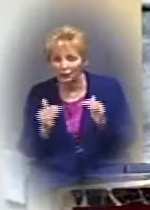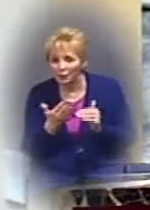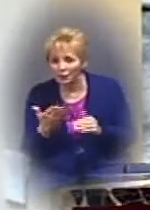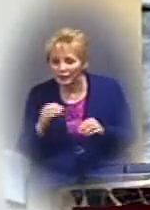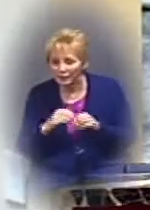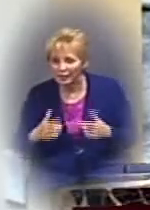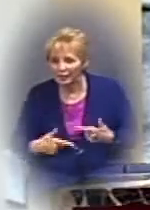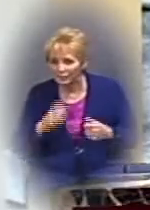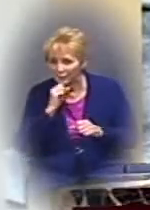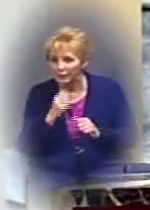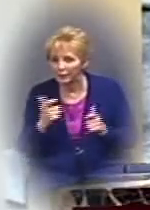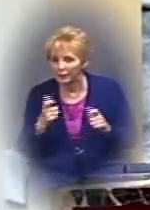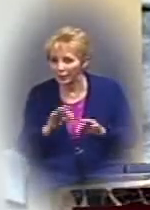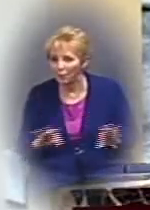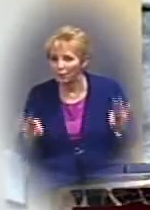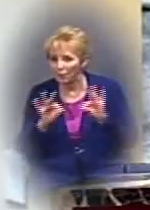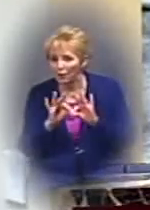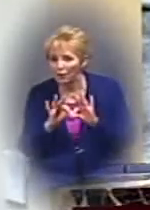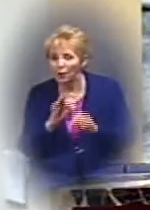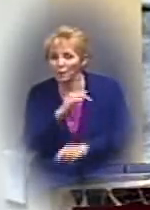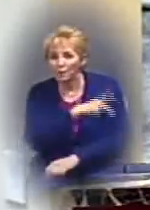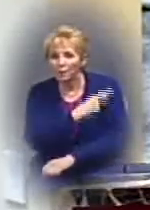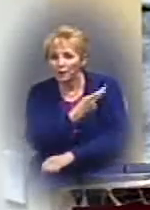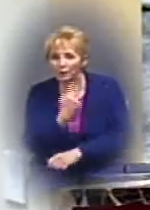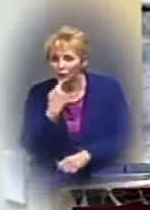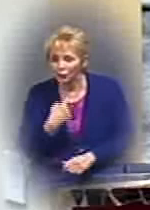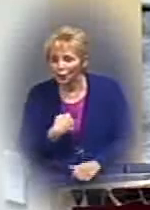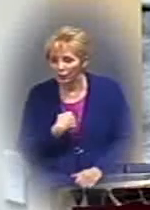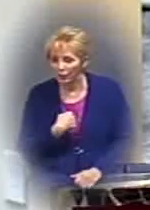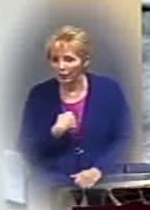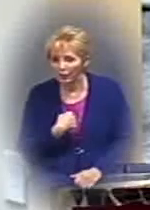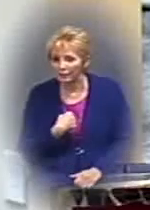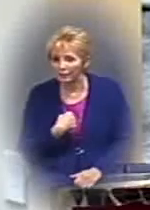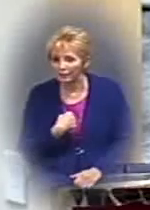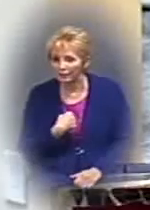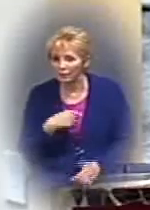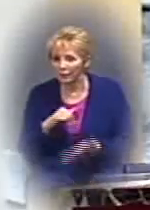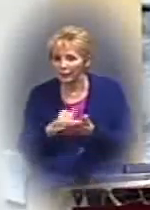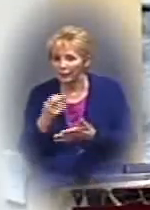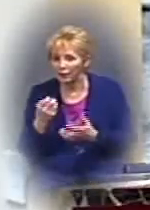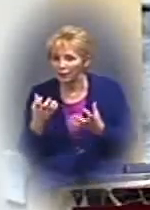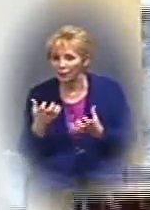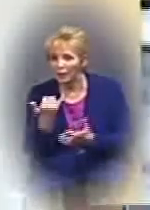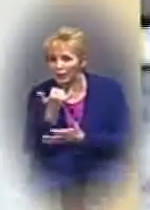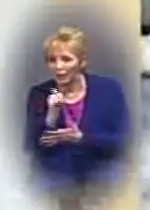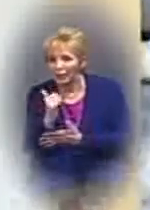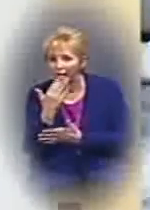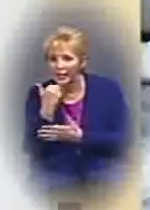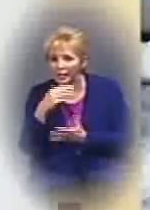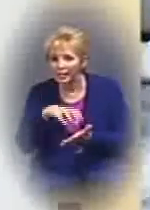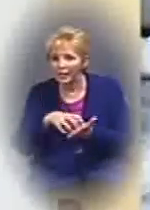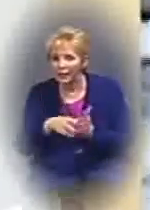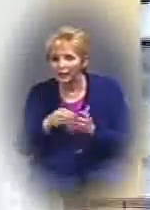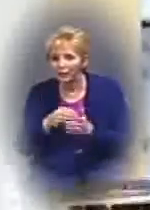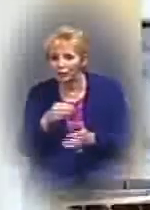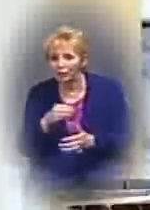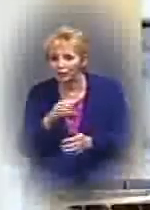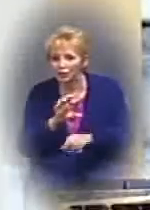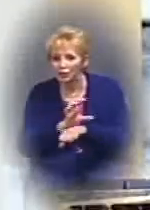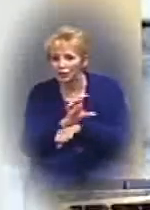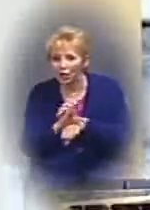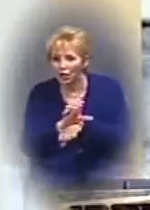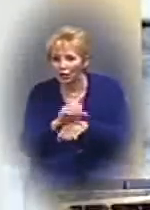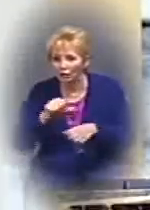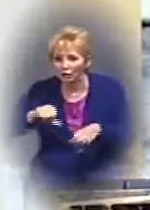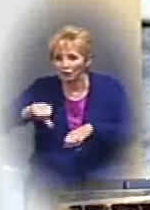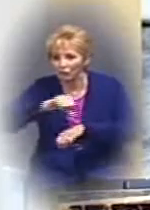life that make the difference. It's the patient that told me that he wanted yellow cake with chocolate frosting, that